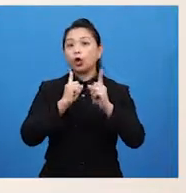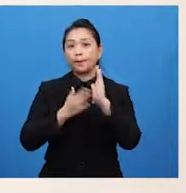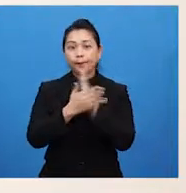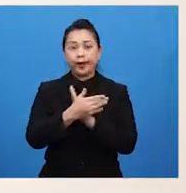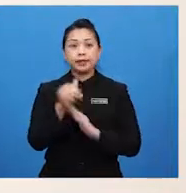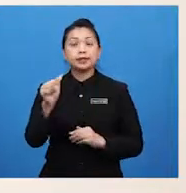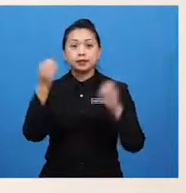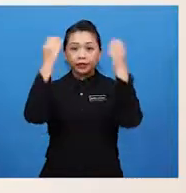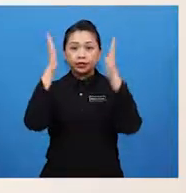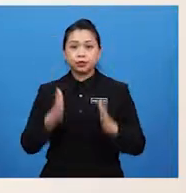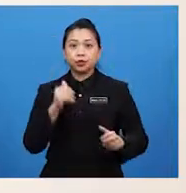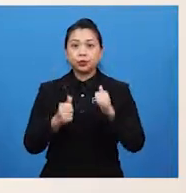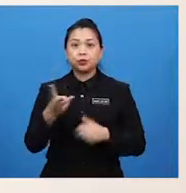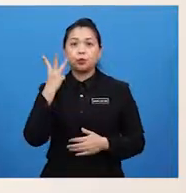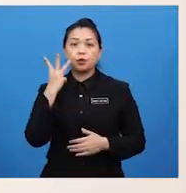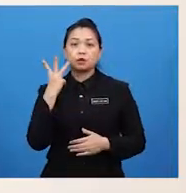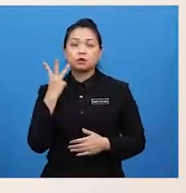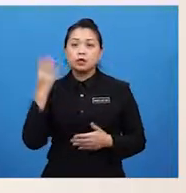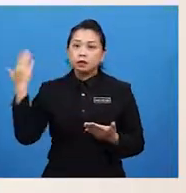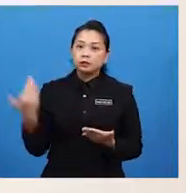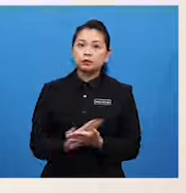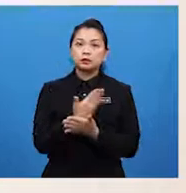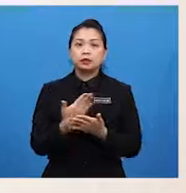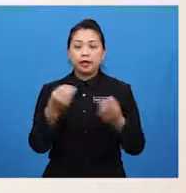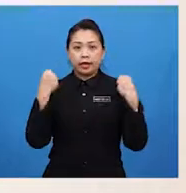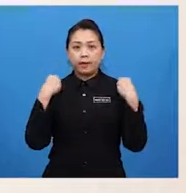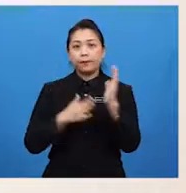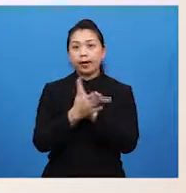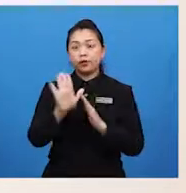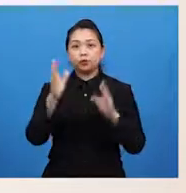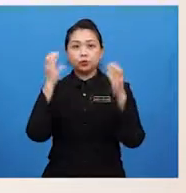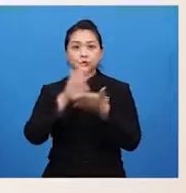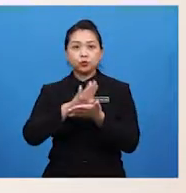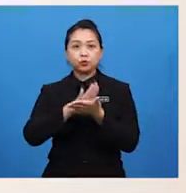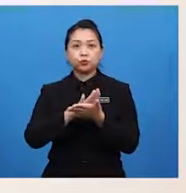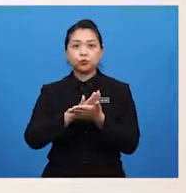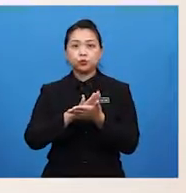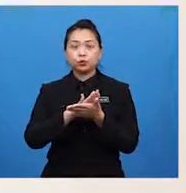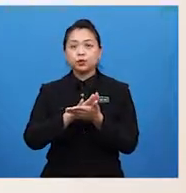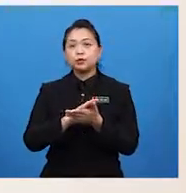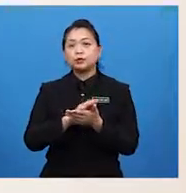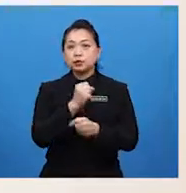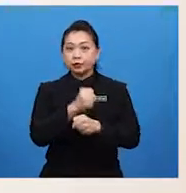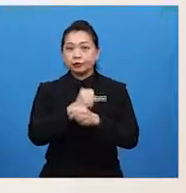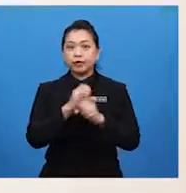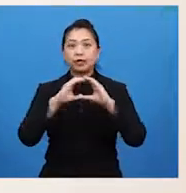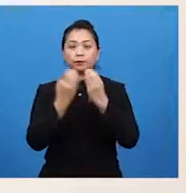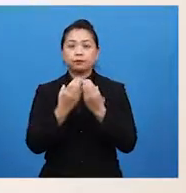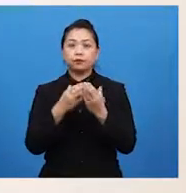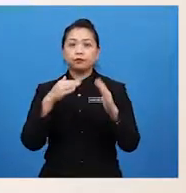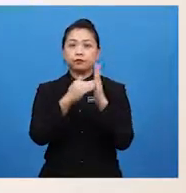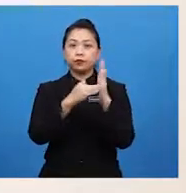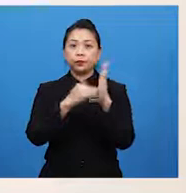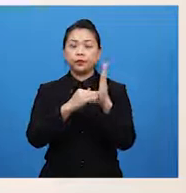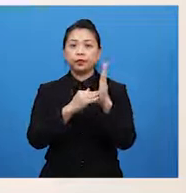teacher which was recently held by your school's career club. The following comment was